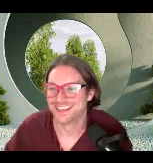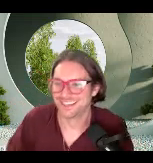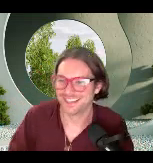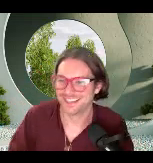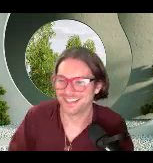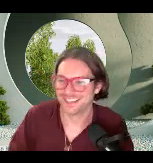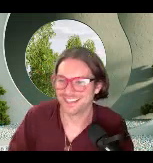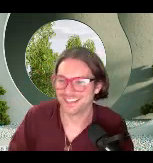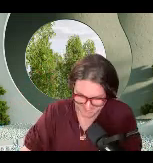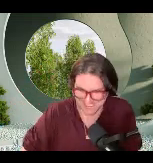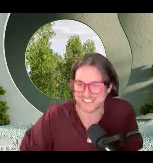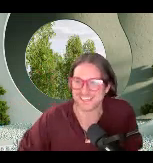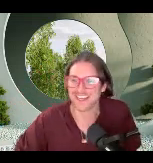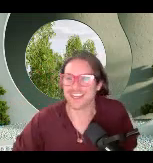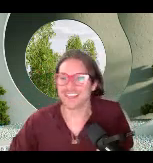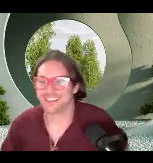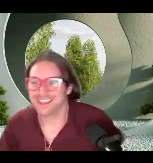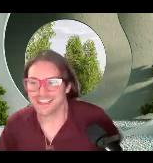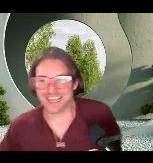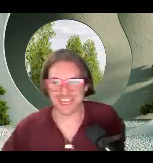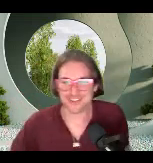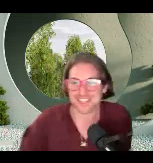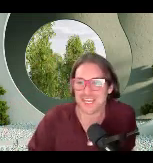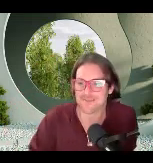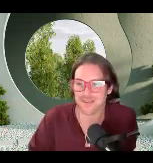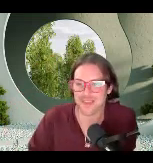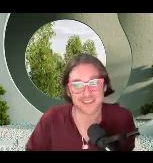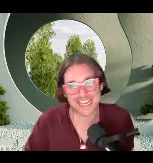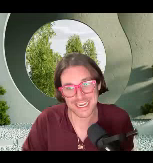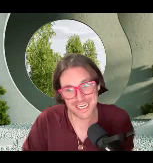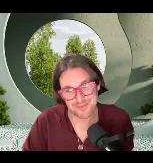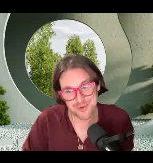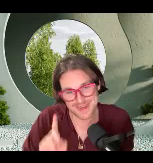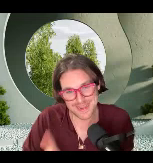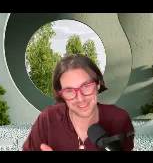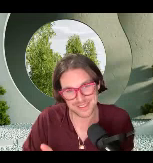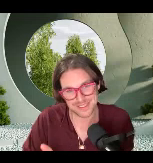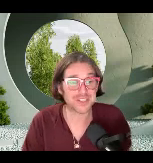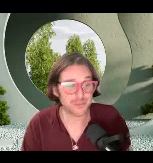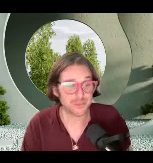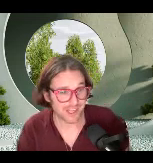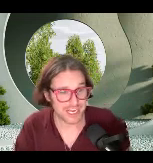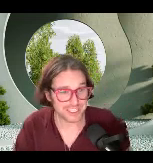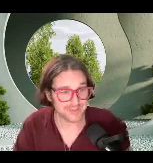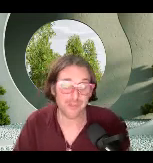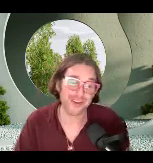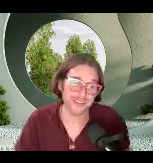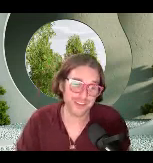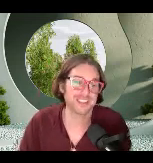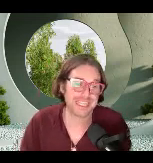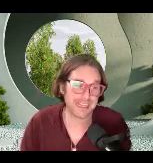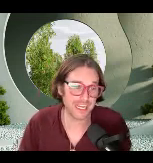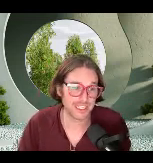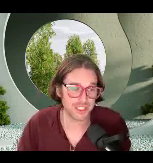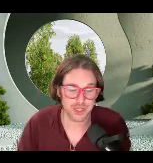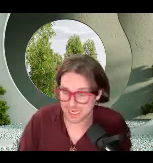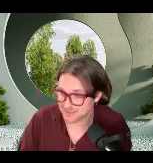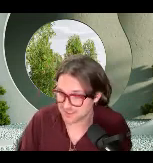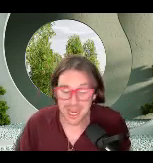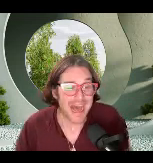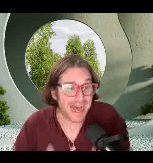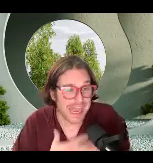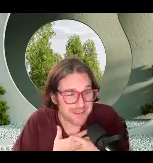is beneficial to have that full URL there. Yes, I was thinking about that and I was like, I need to point that out to people. And I do apologize for that. One of the things that I